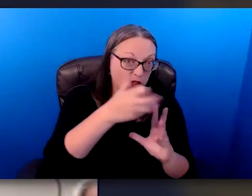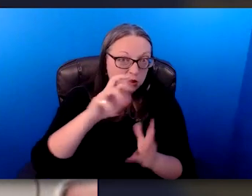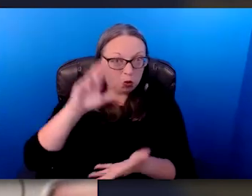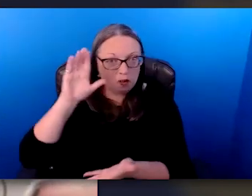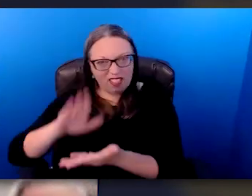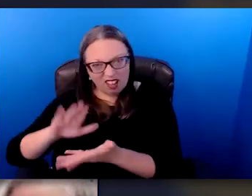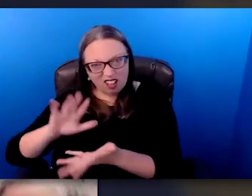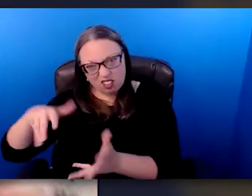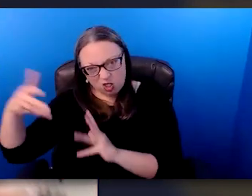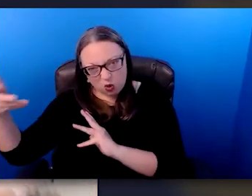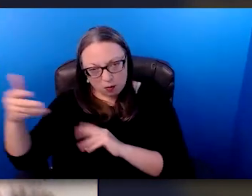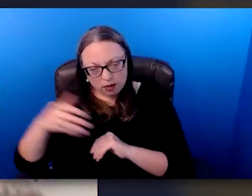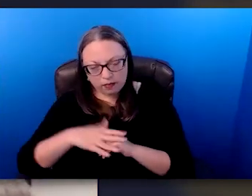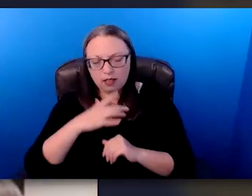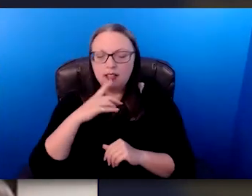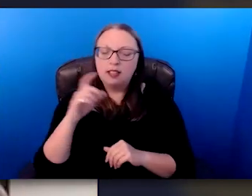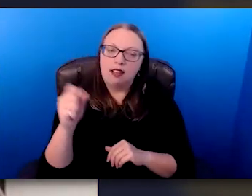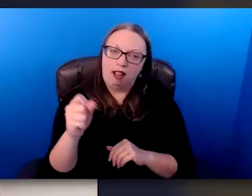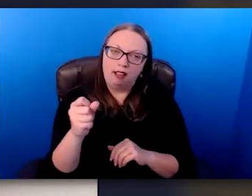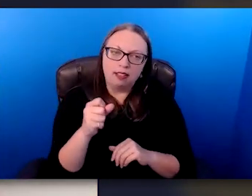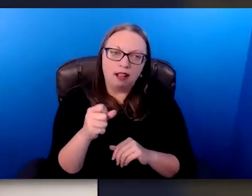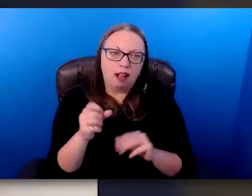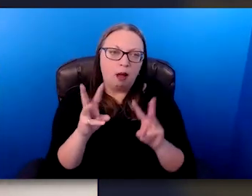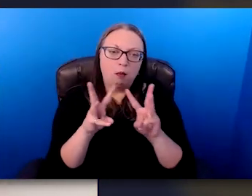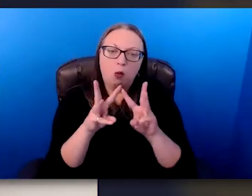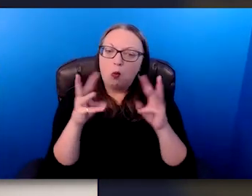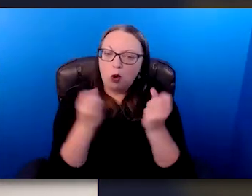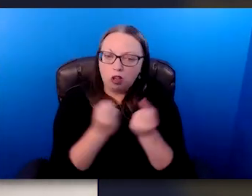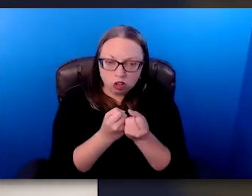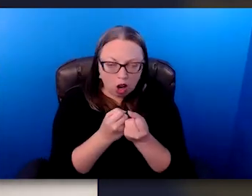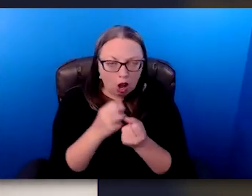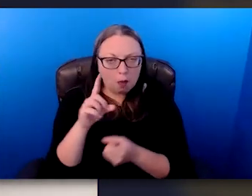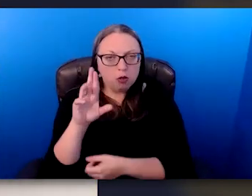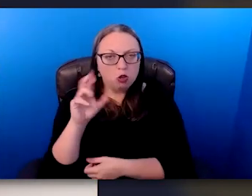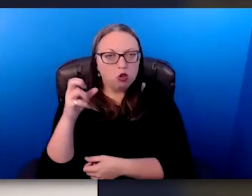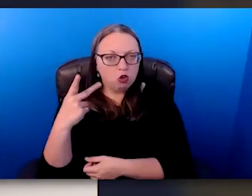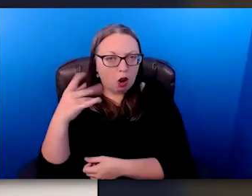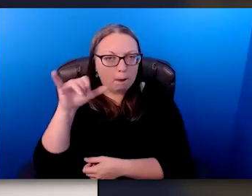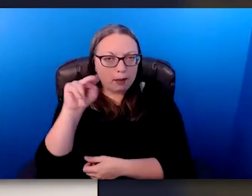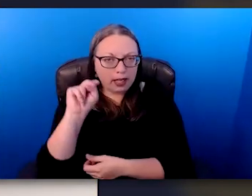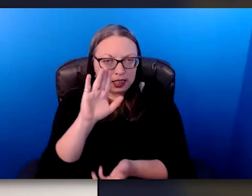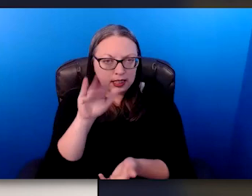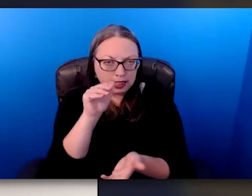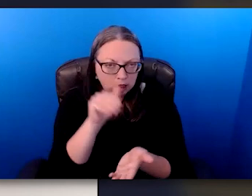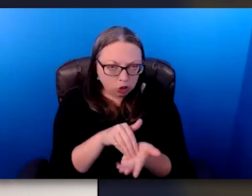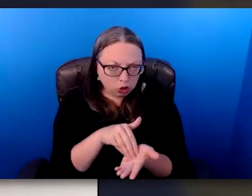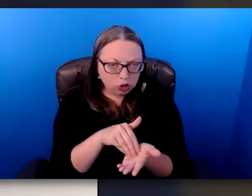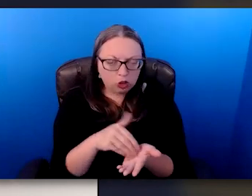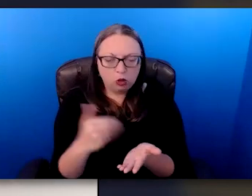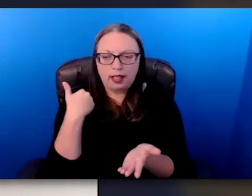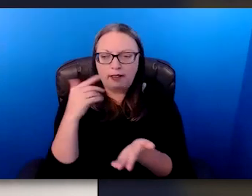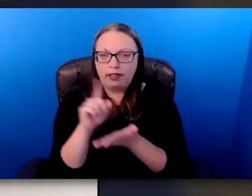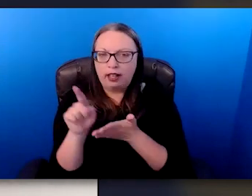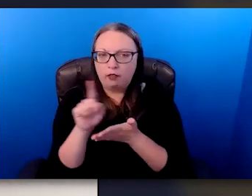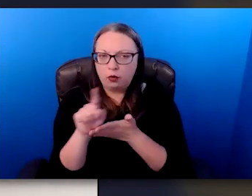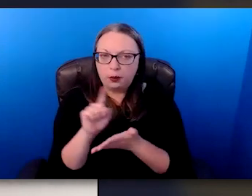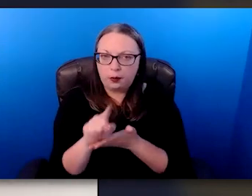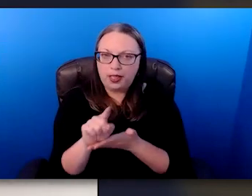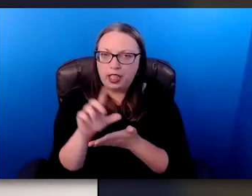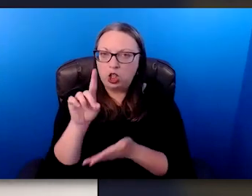Yeah, we're certainly running workshops, drop-in center. We have a weekly